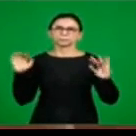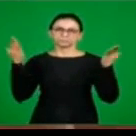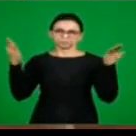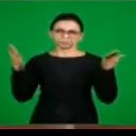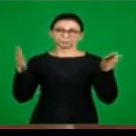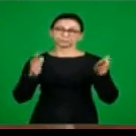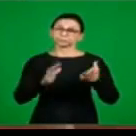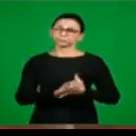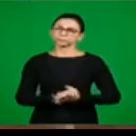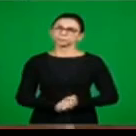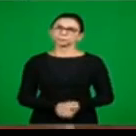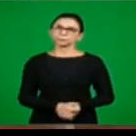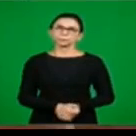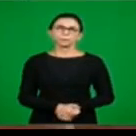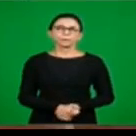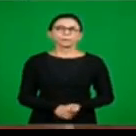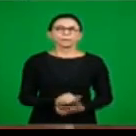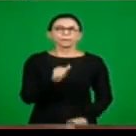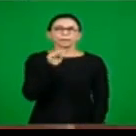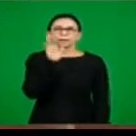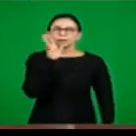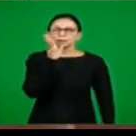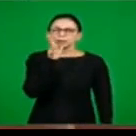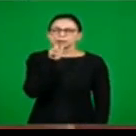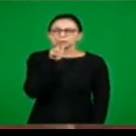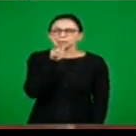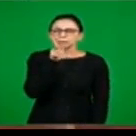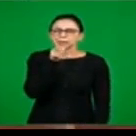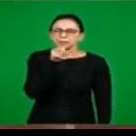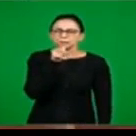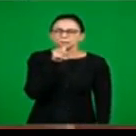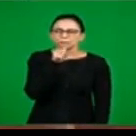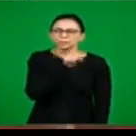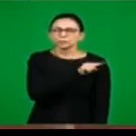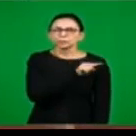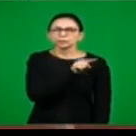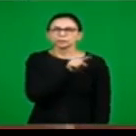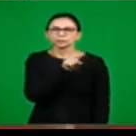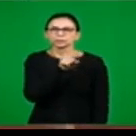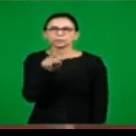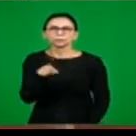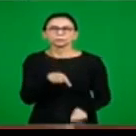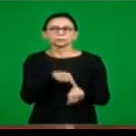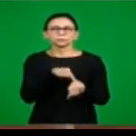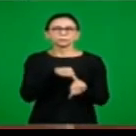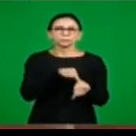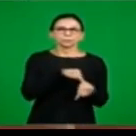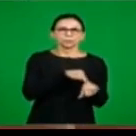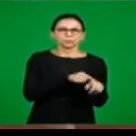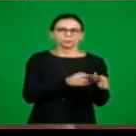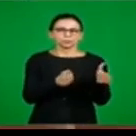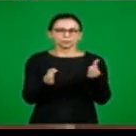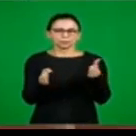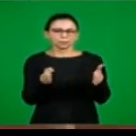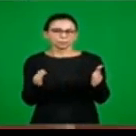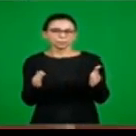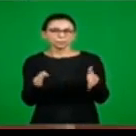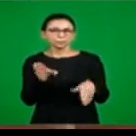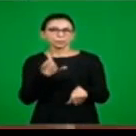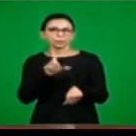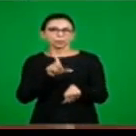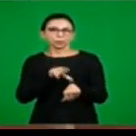implication, without delay, is related to the time, the hour of a